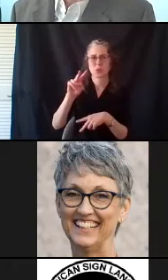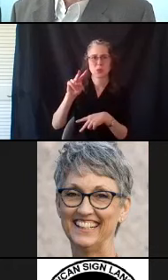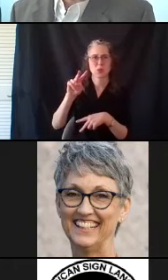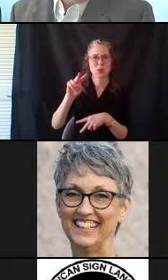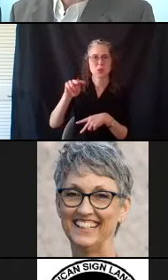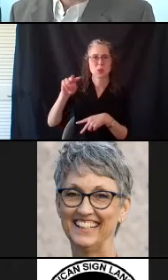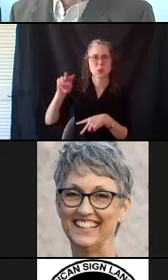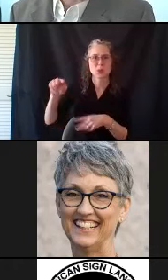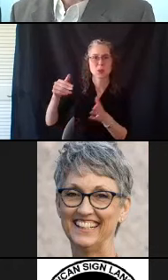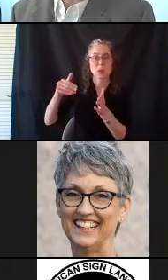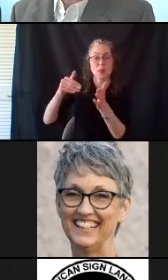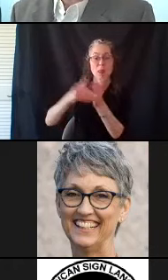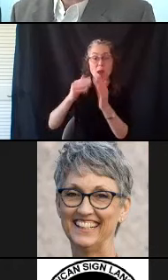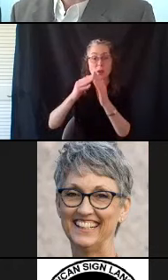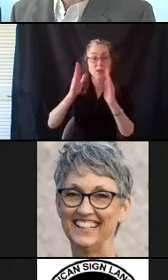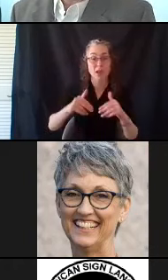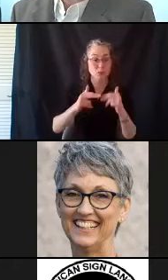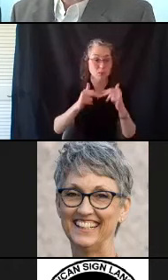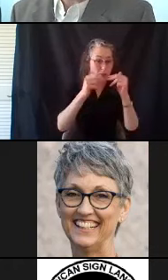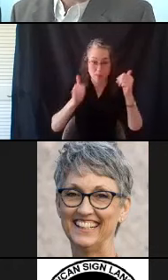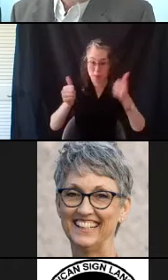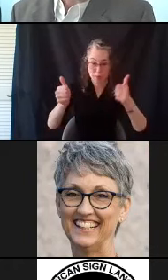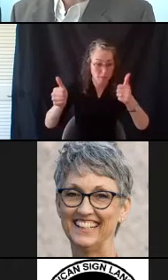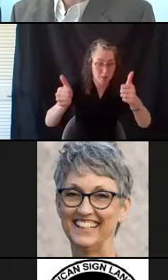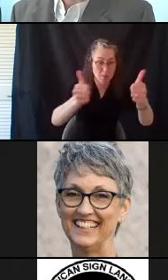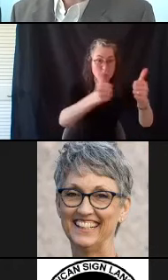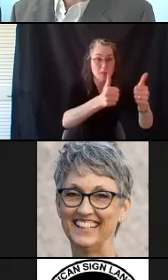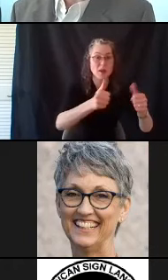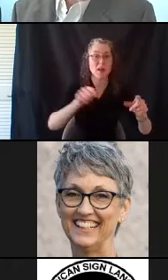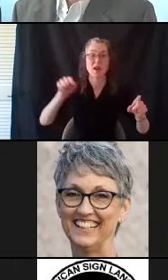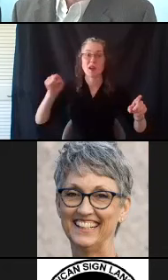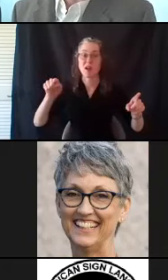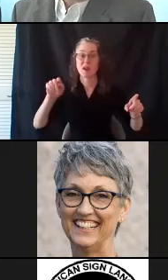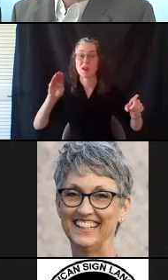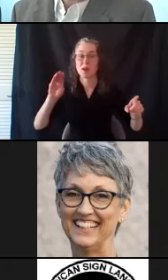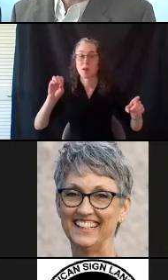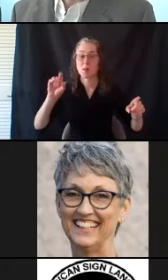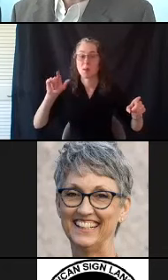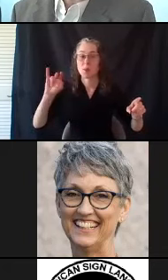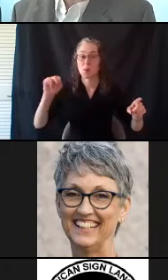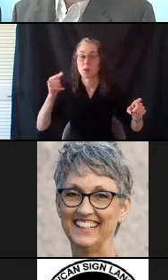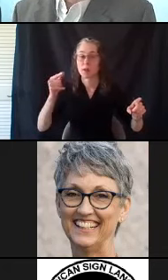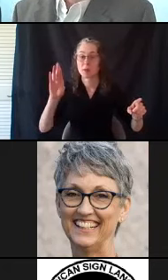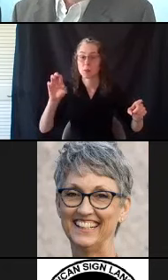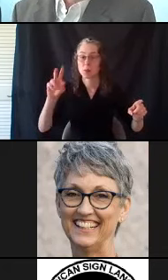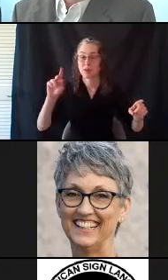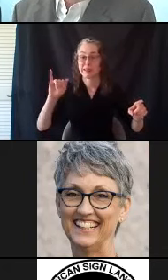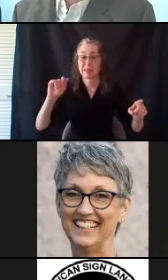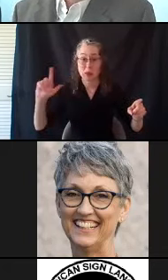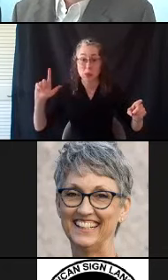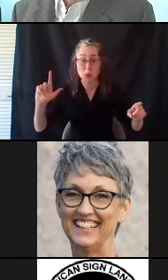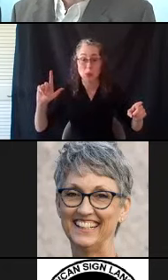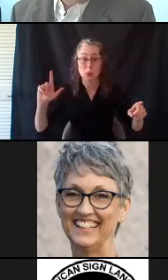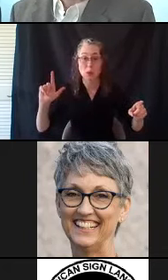over 3,000 homes built in the community of Bolingbrook, Illinois. And they show that administratively and